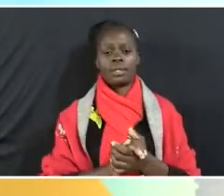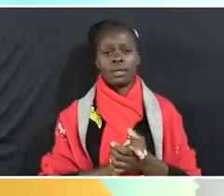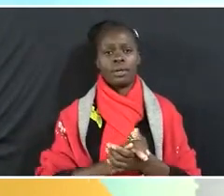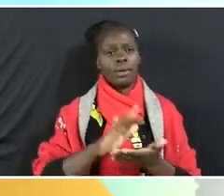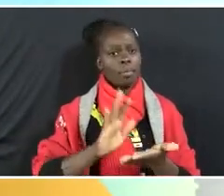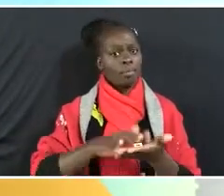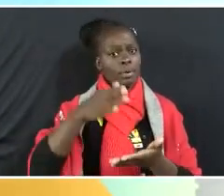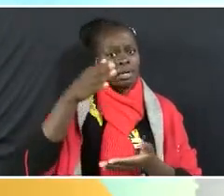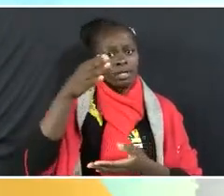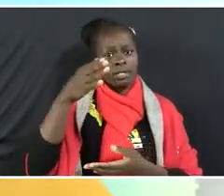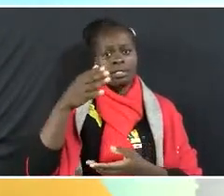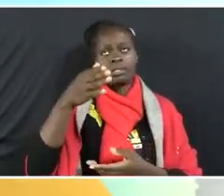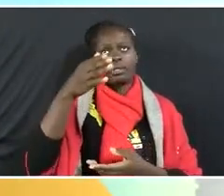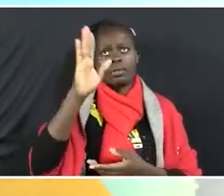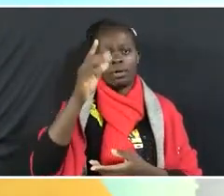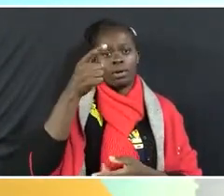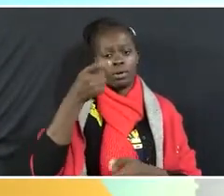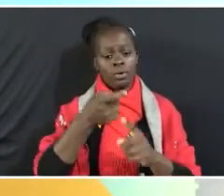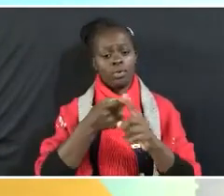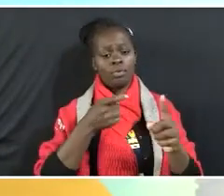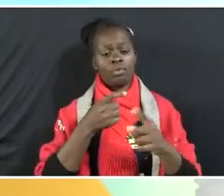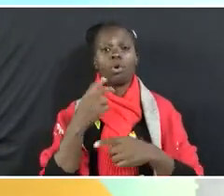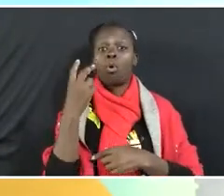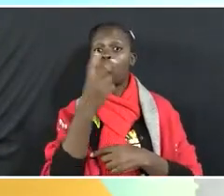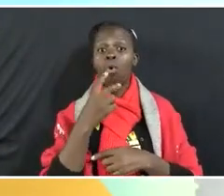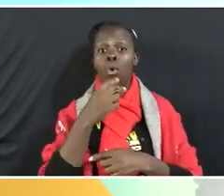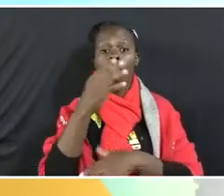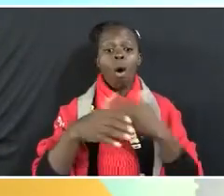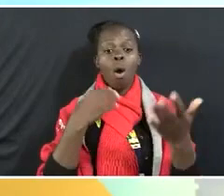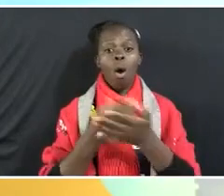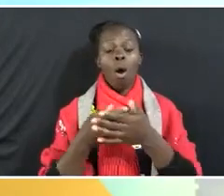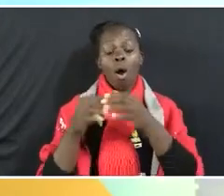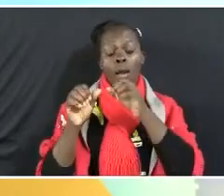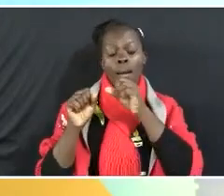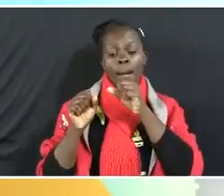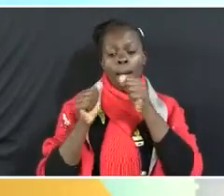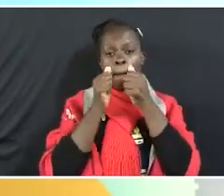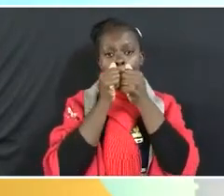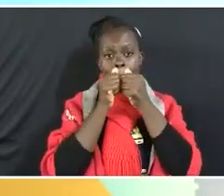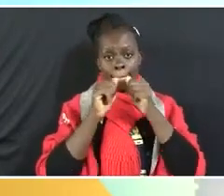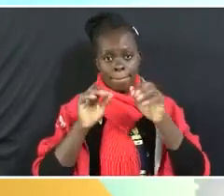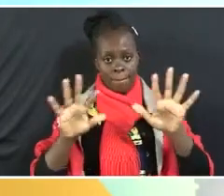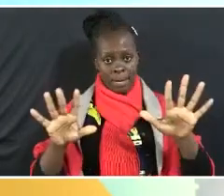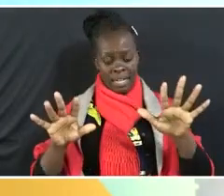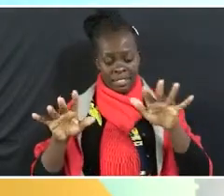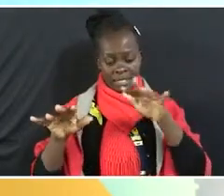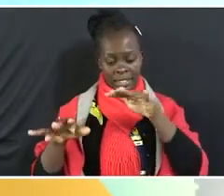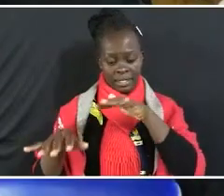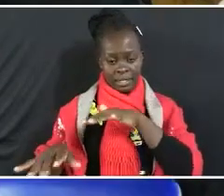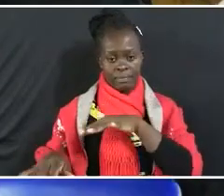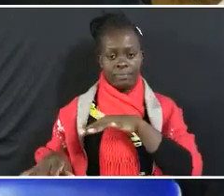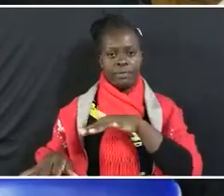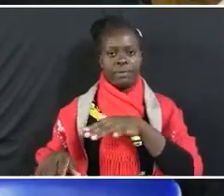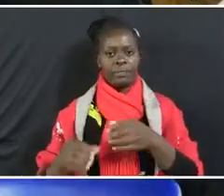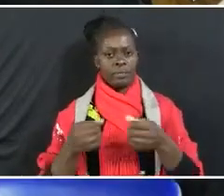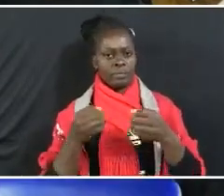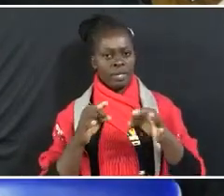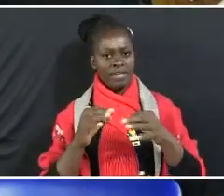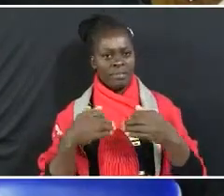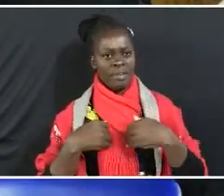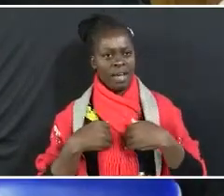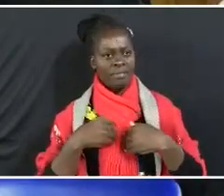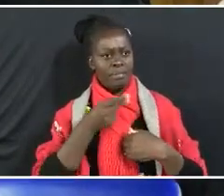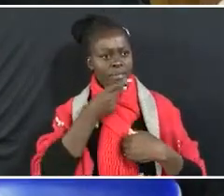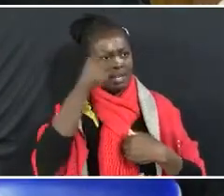Praise God from whom all blessings flow. And listen to me, ambassadors. If you have parents, praise God for